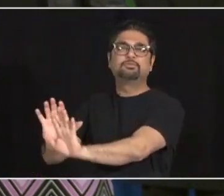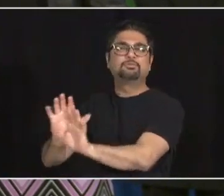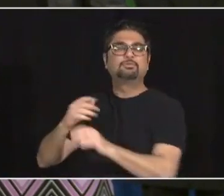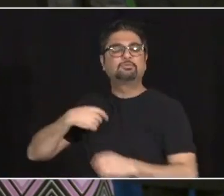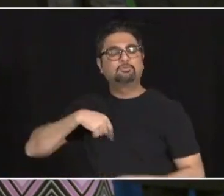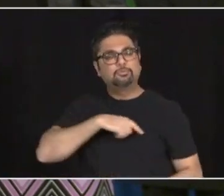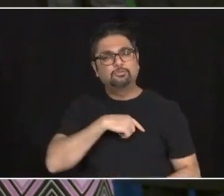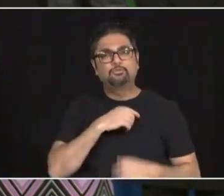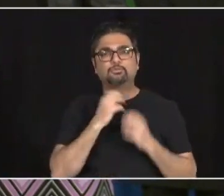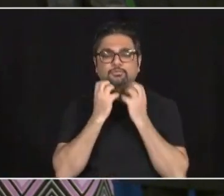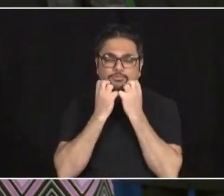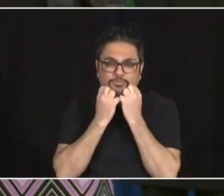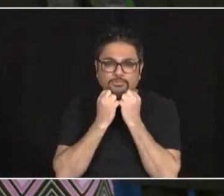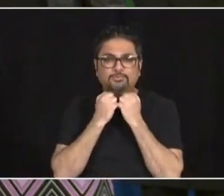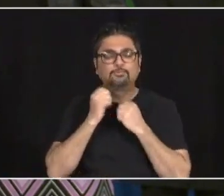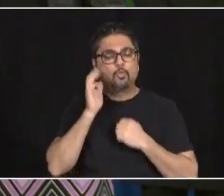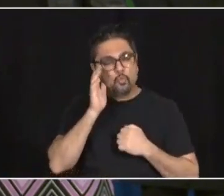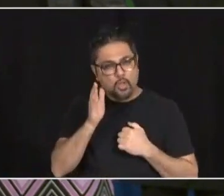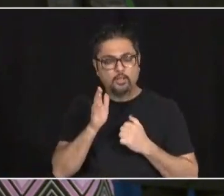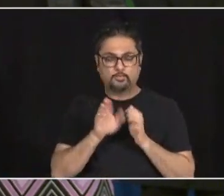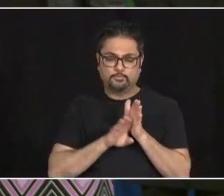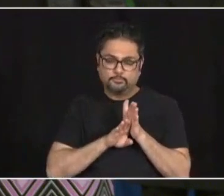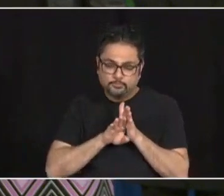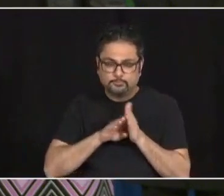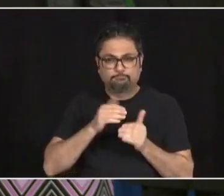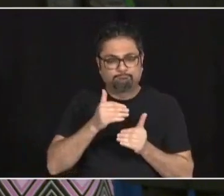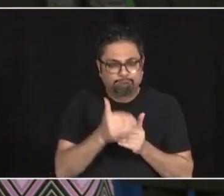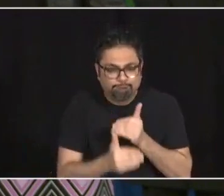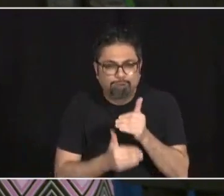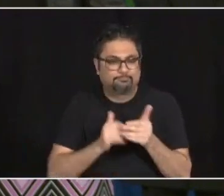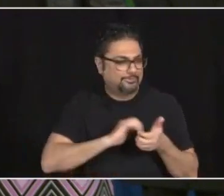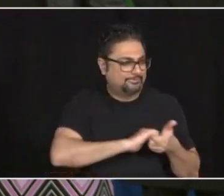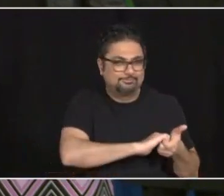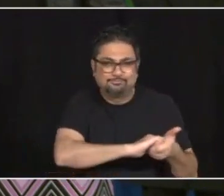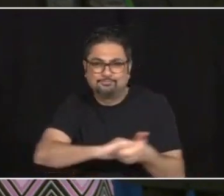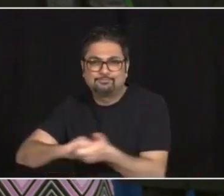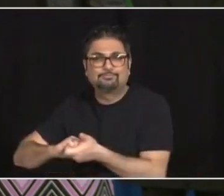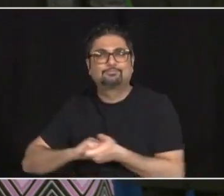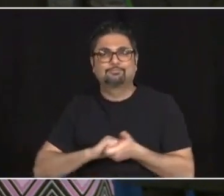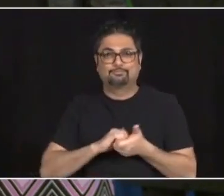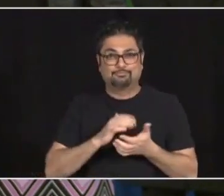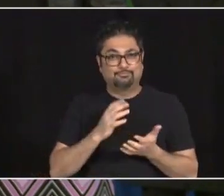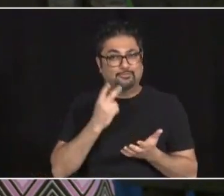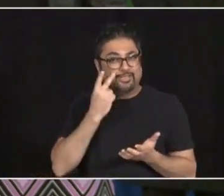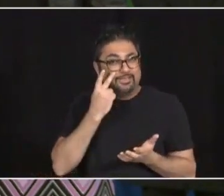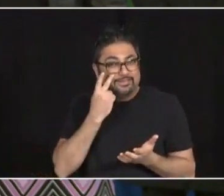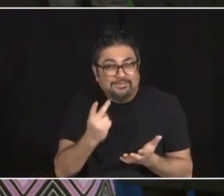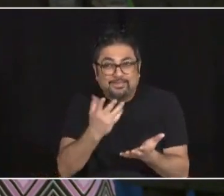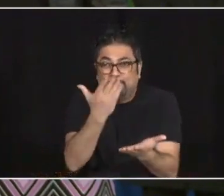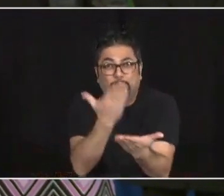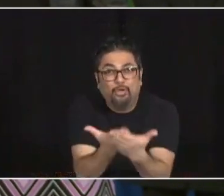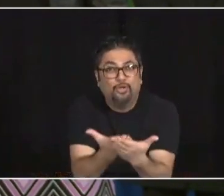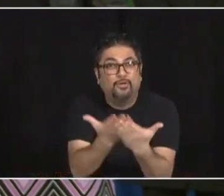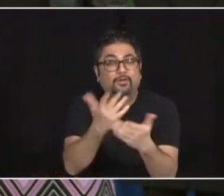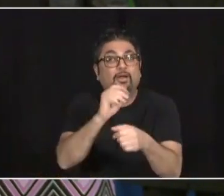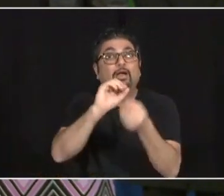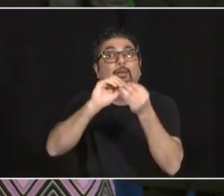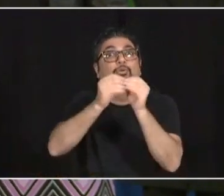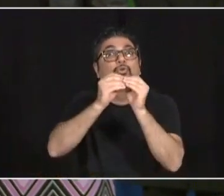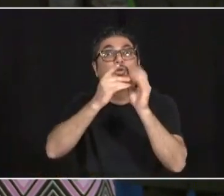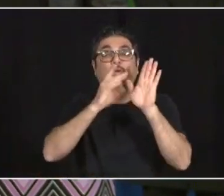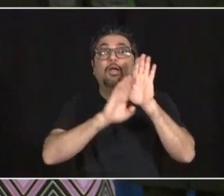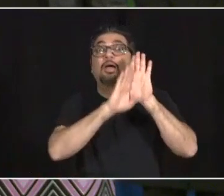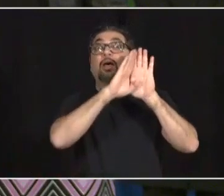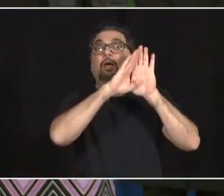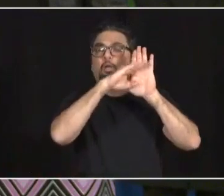work together, which we have been, you see the results. You see positive results of flattening of the curve in the public domain. And the more we do it, the quicker